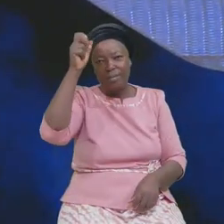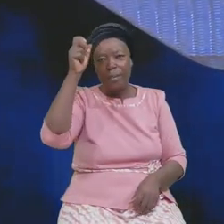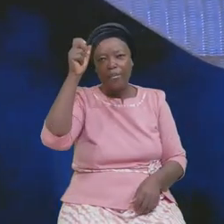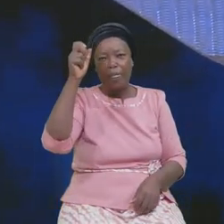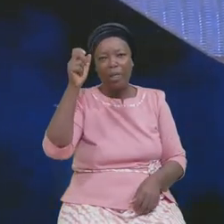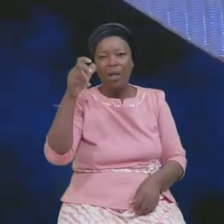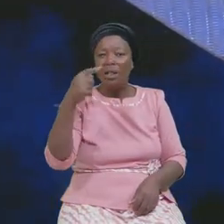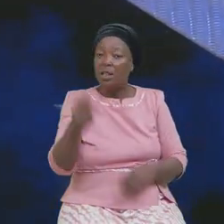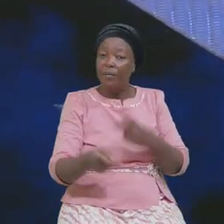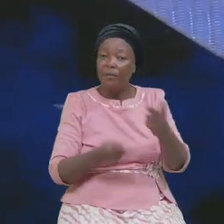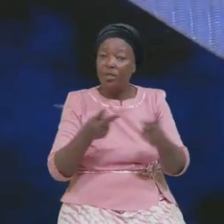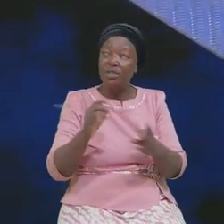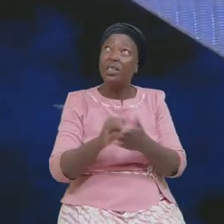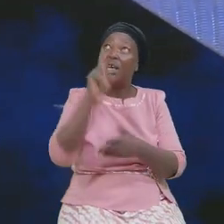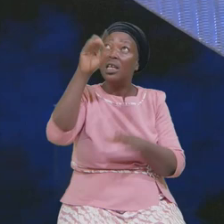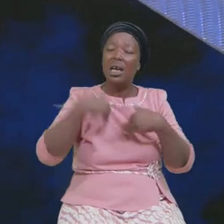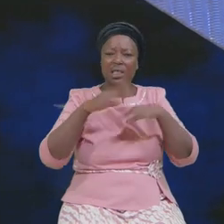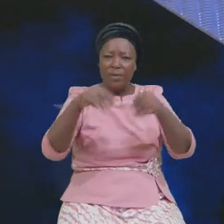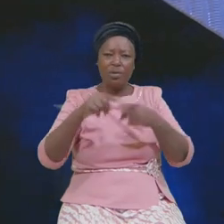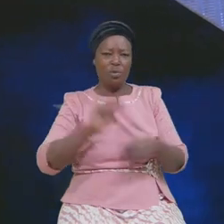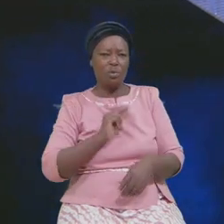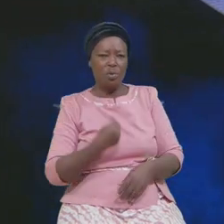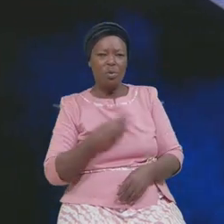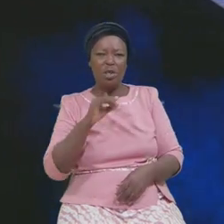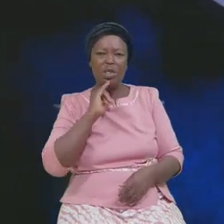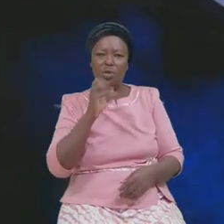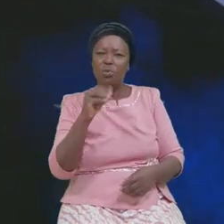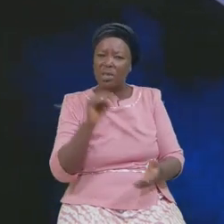The visitation that he has granted us is so that